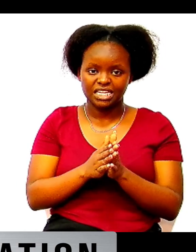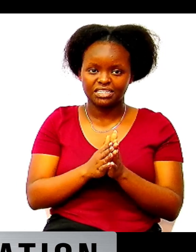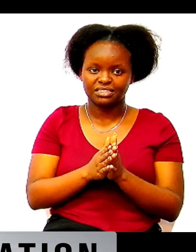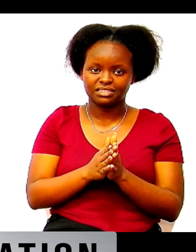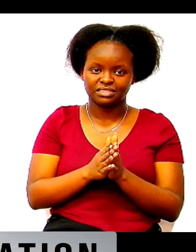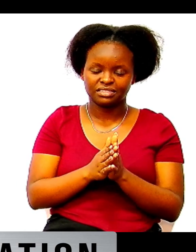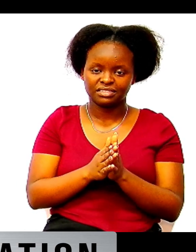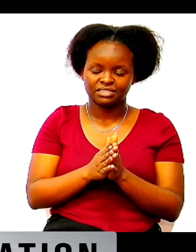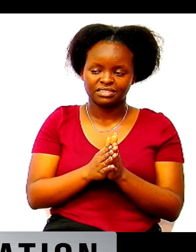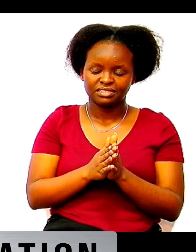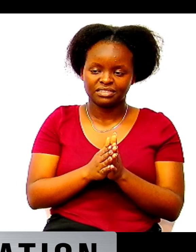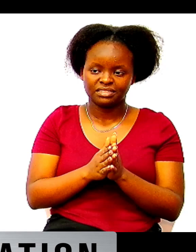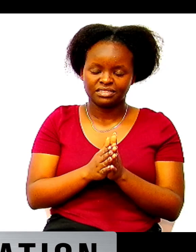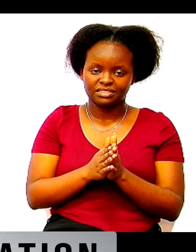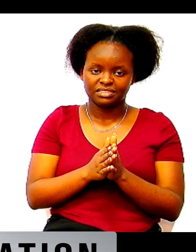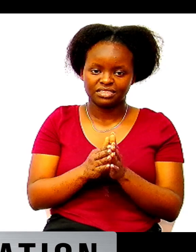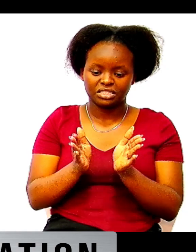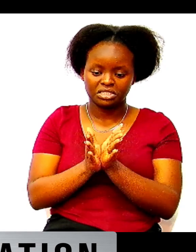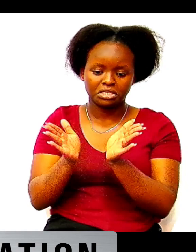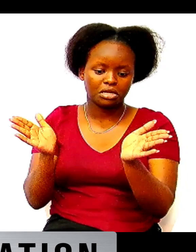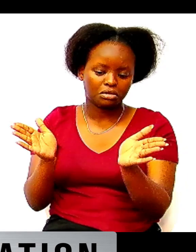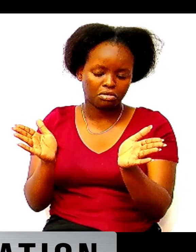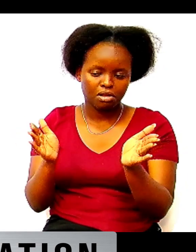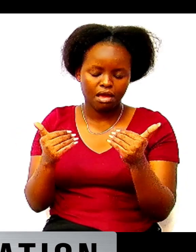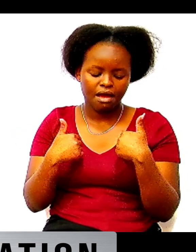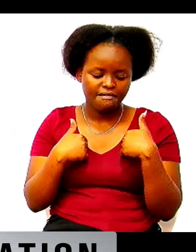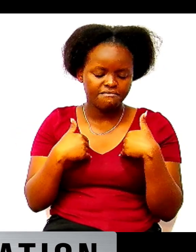making any meaningful